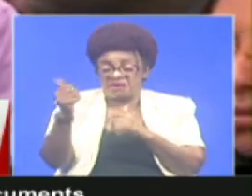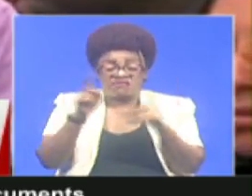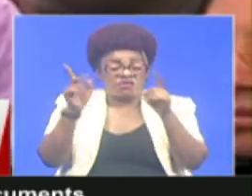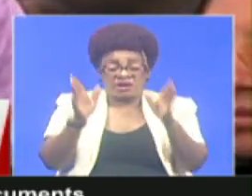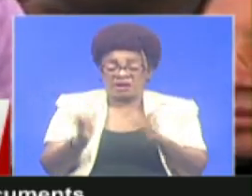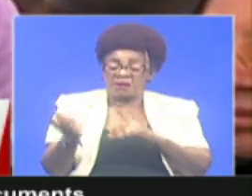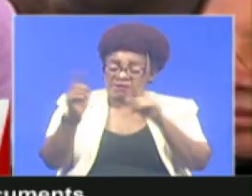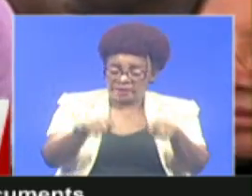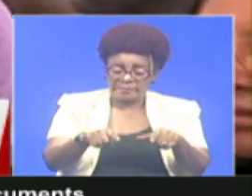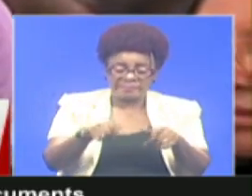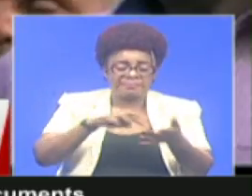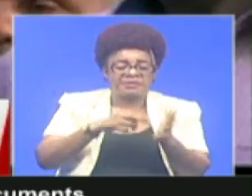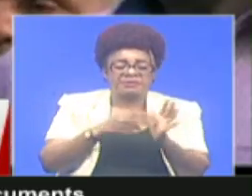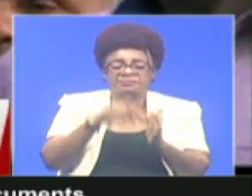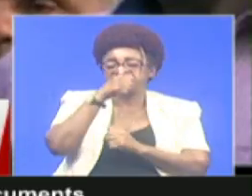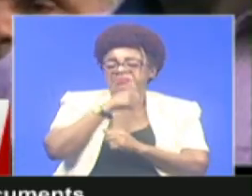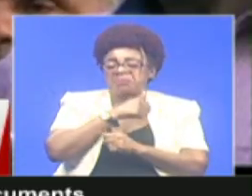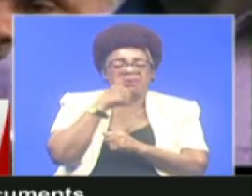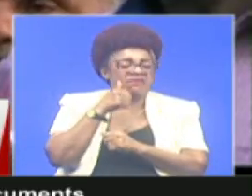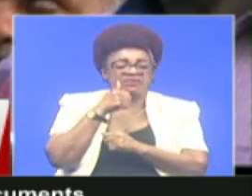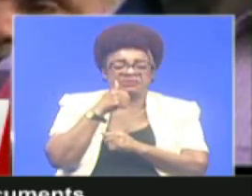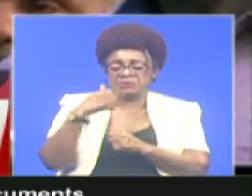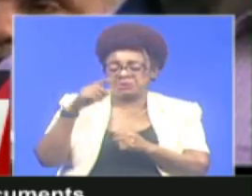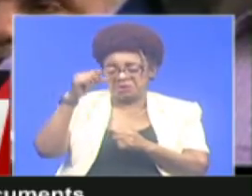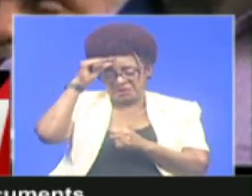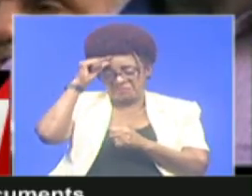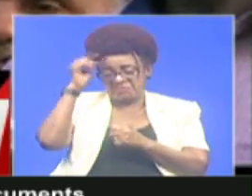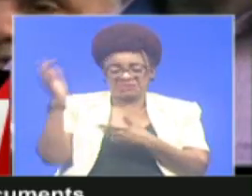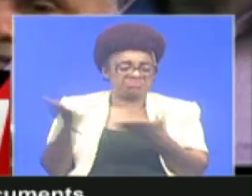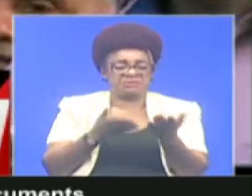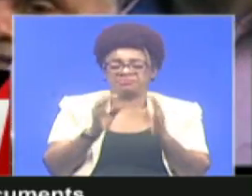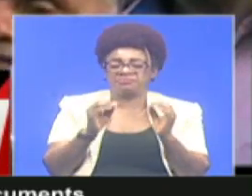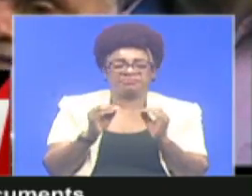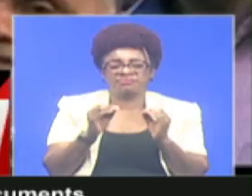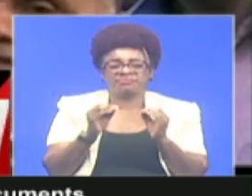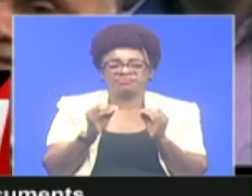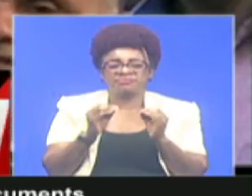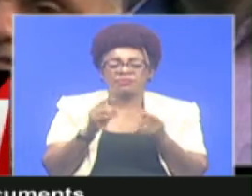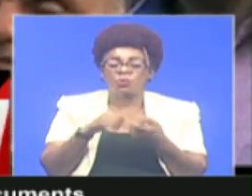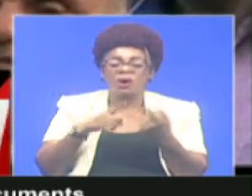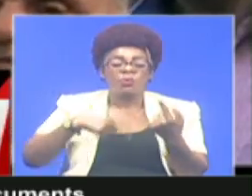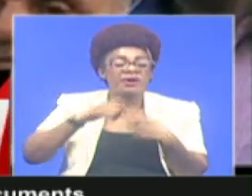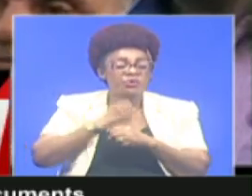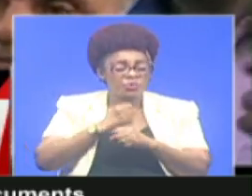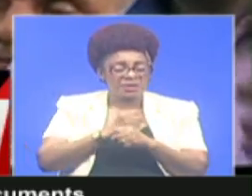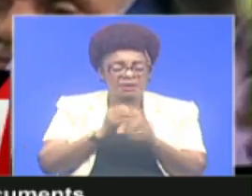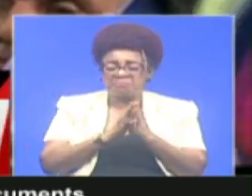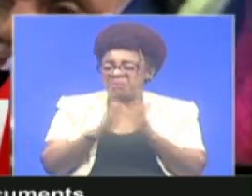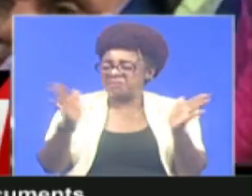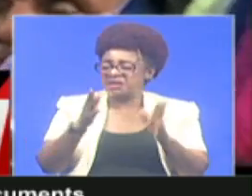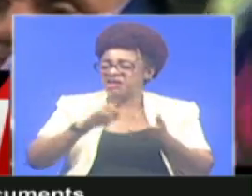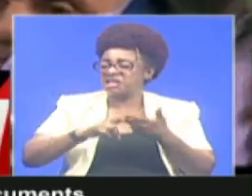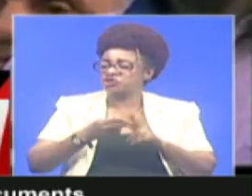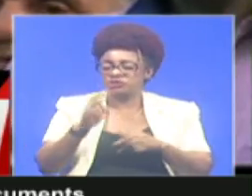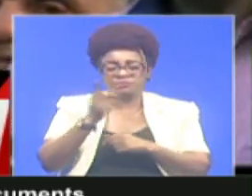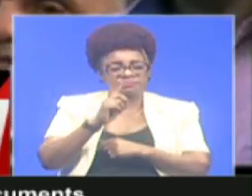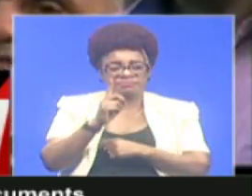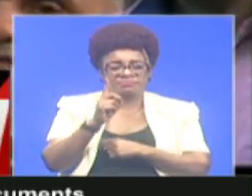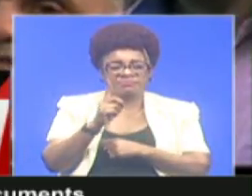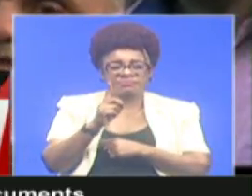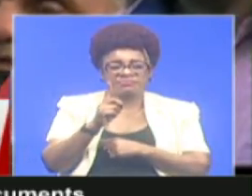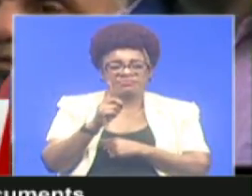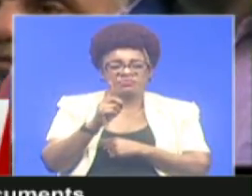not necessarily have been brought here by the government. Hii kazi tunayofanya sio kazi ya public relations. Hii ni kazi, we are using facts, and